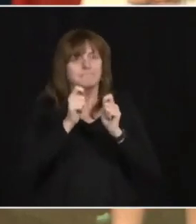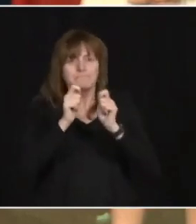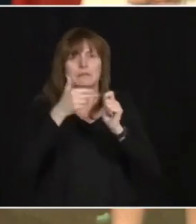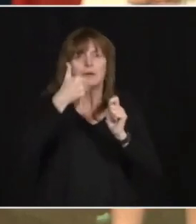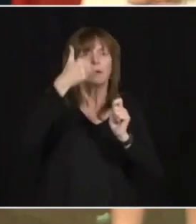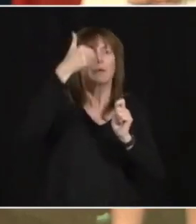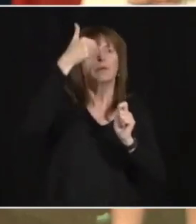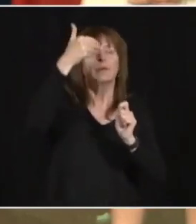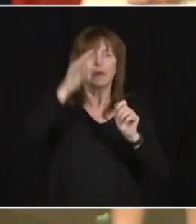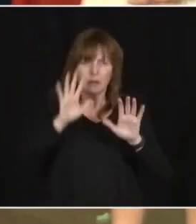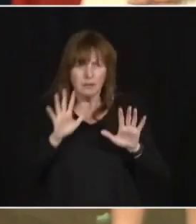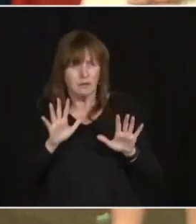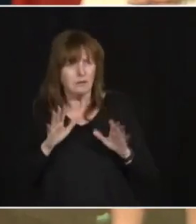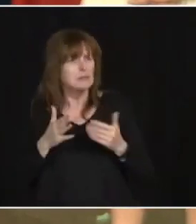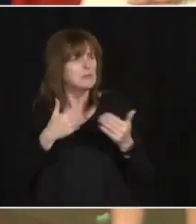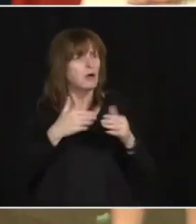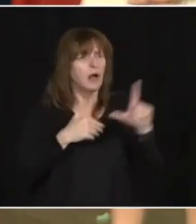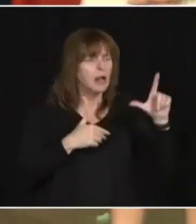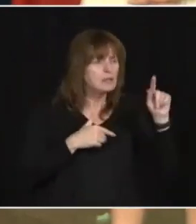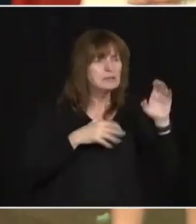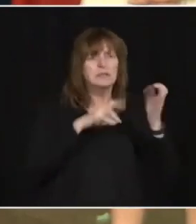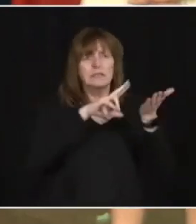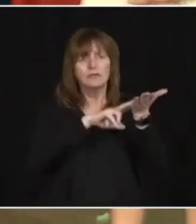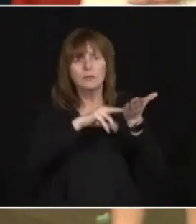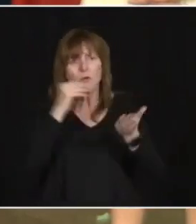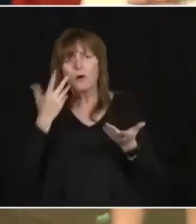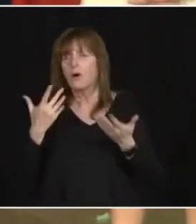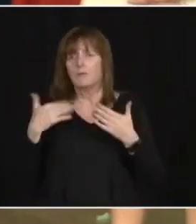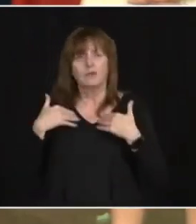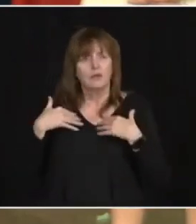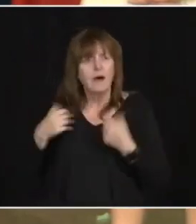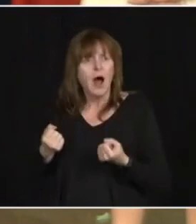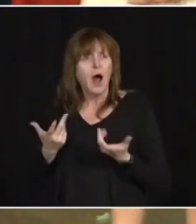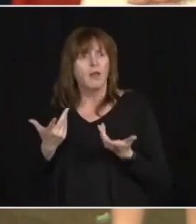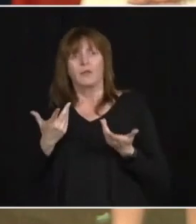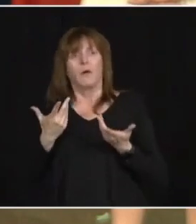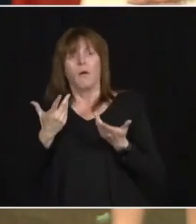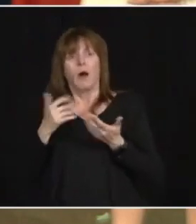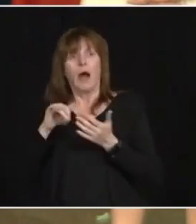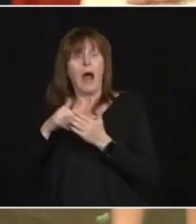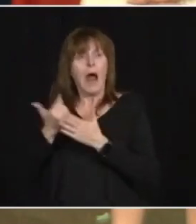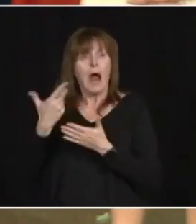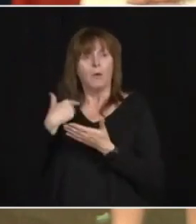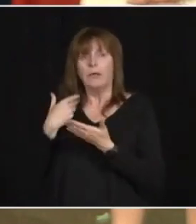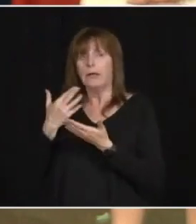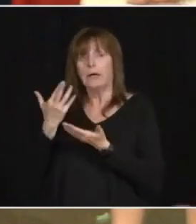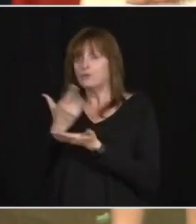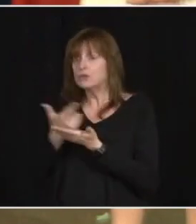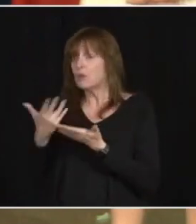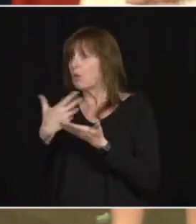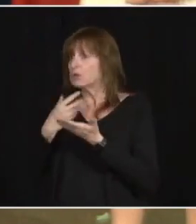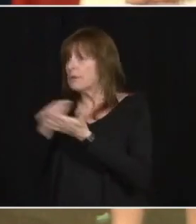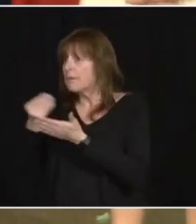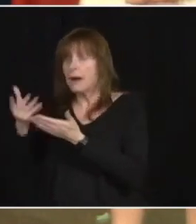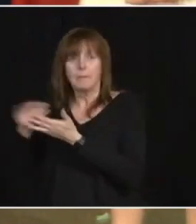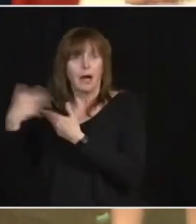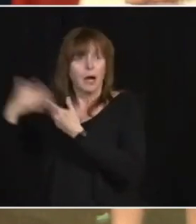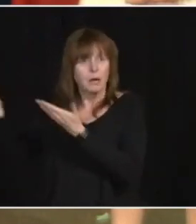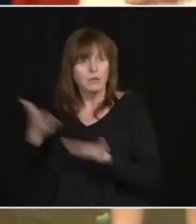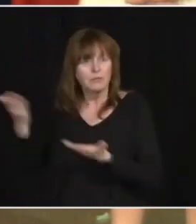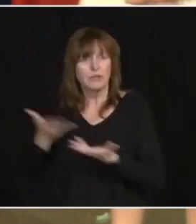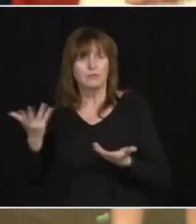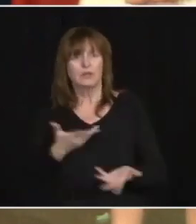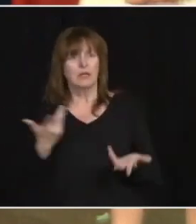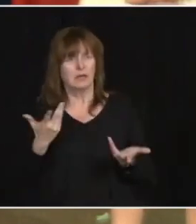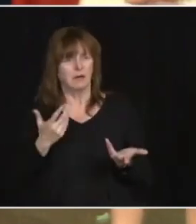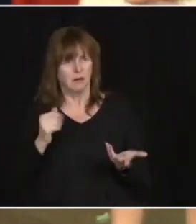long-term care or Ministry of Health or procurement. Everyone is really ramping up, and we're getting